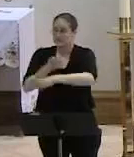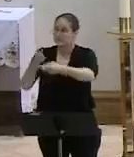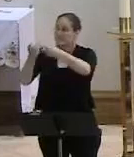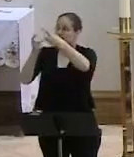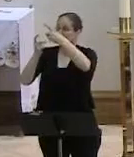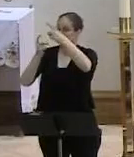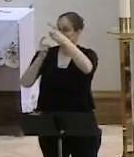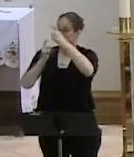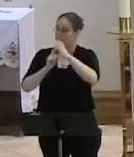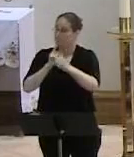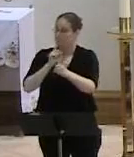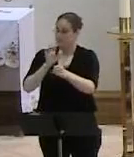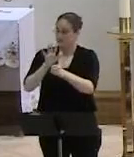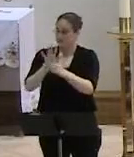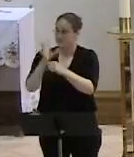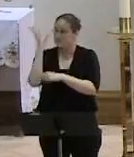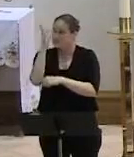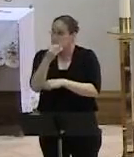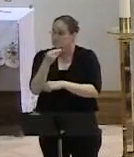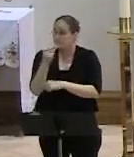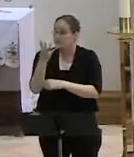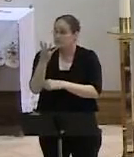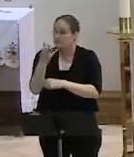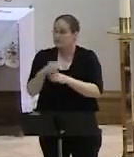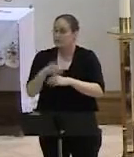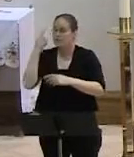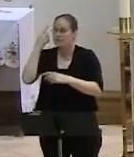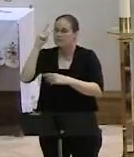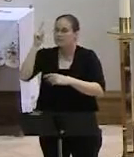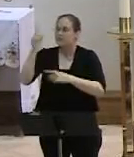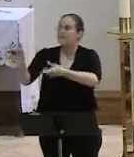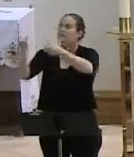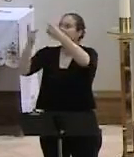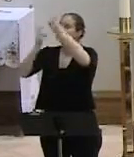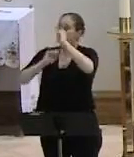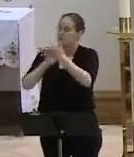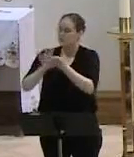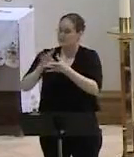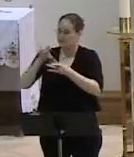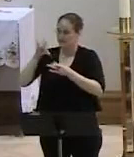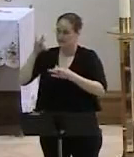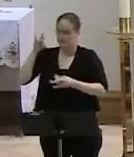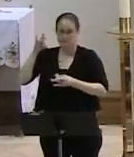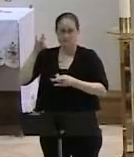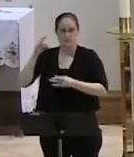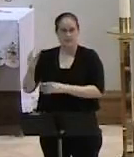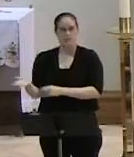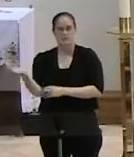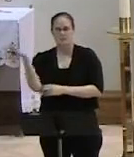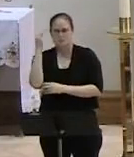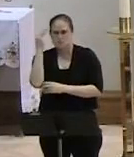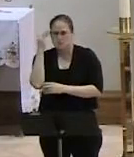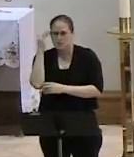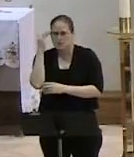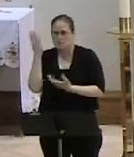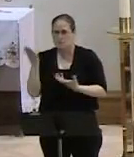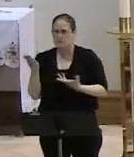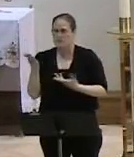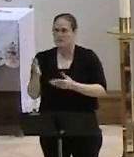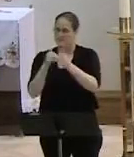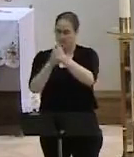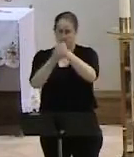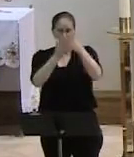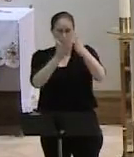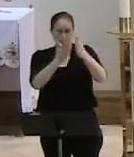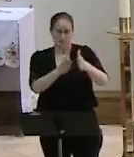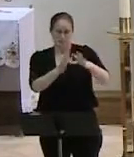gift, a promise, that God will be with us always, and it's the gift of the Holy Spirit. But do you know, even though these